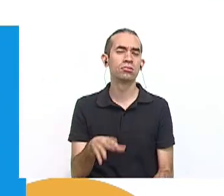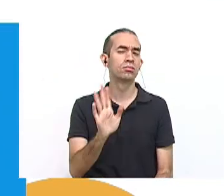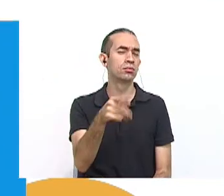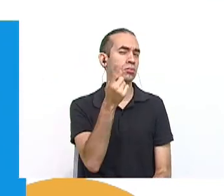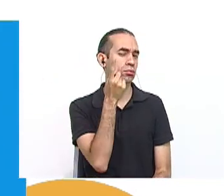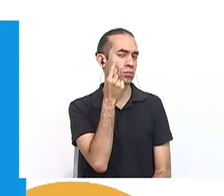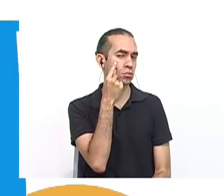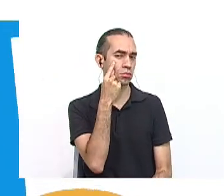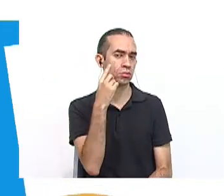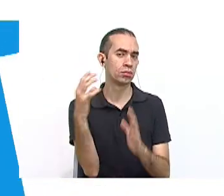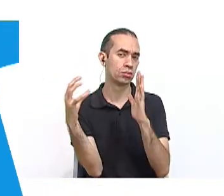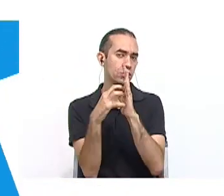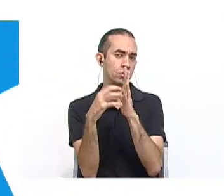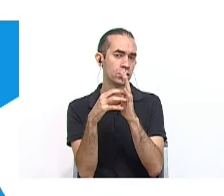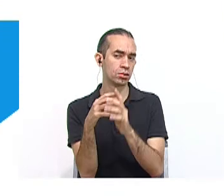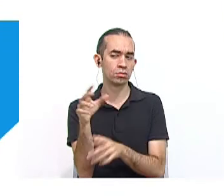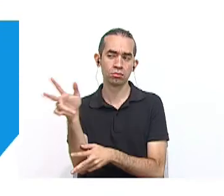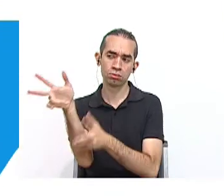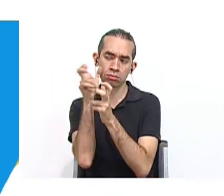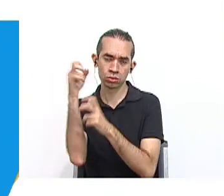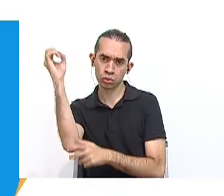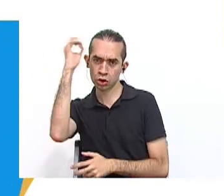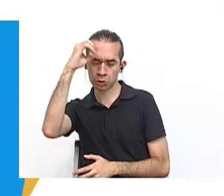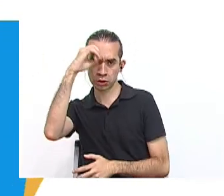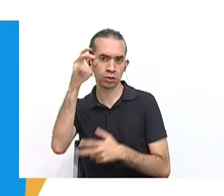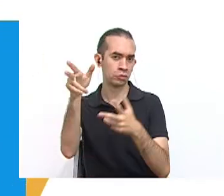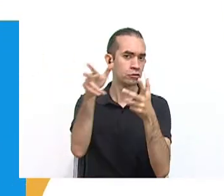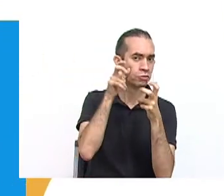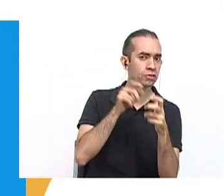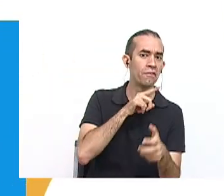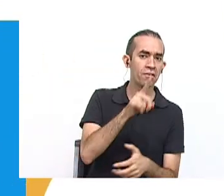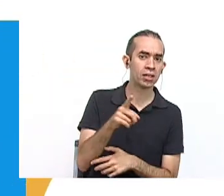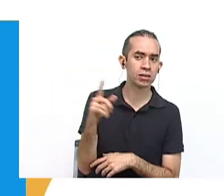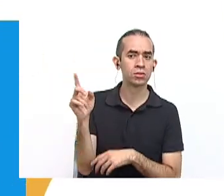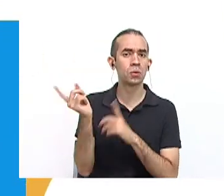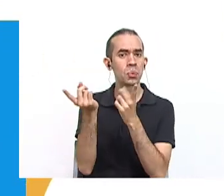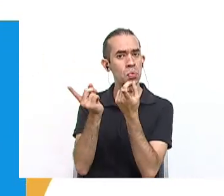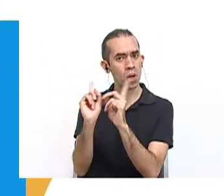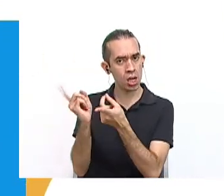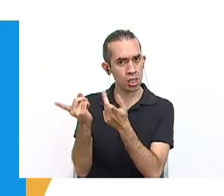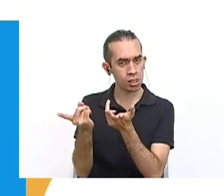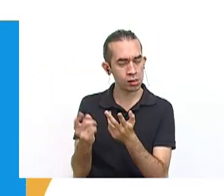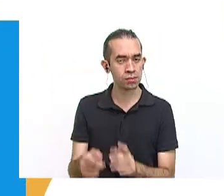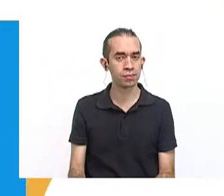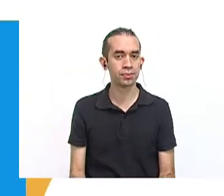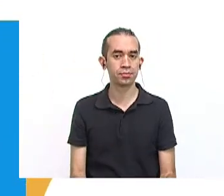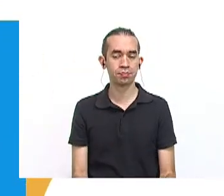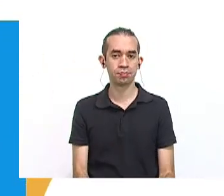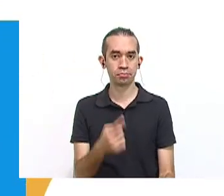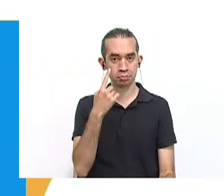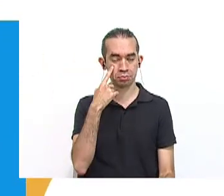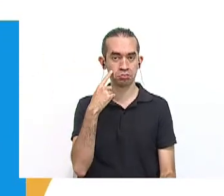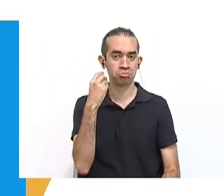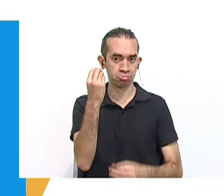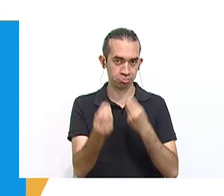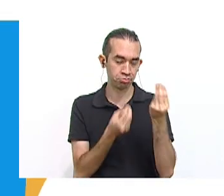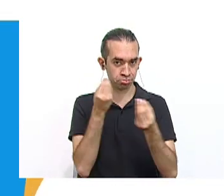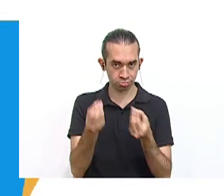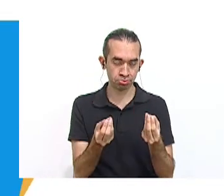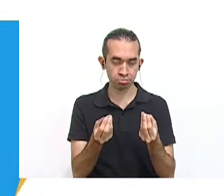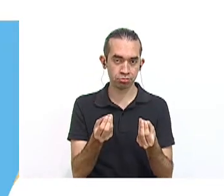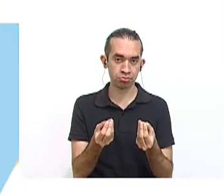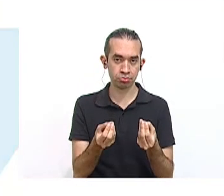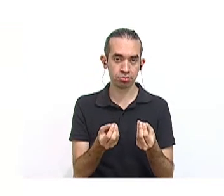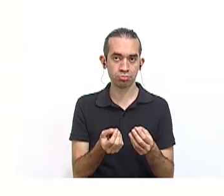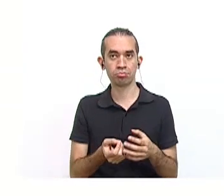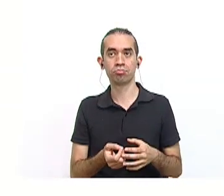text has opinions or facts. Okay? So we're going to look at that. And for that, I have